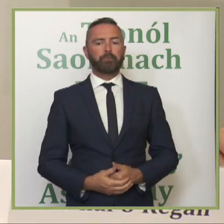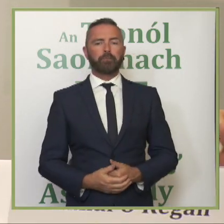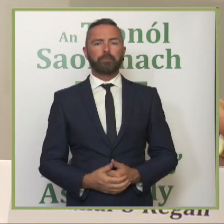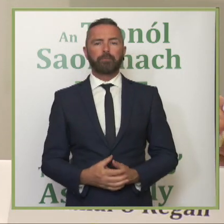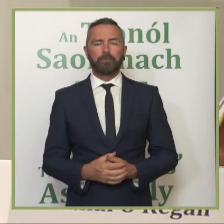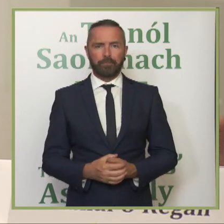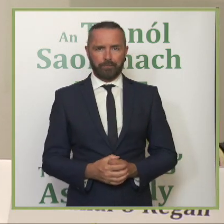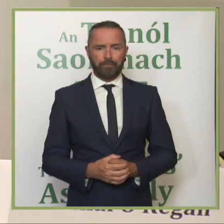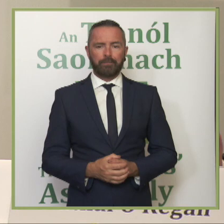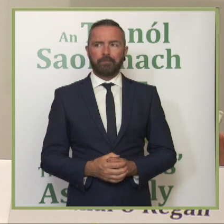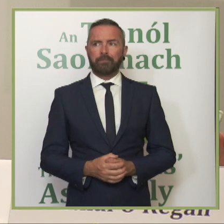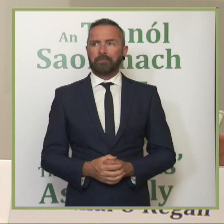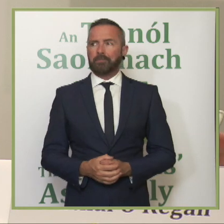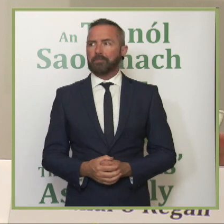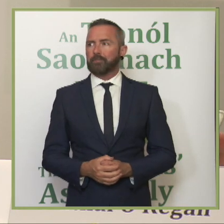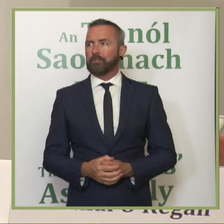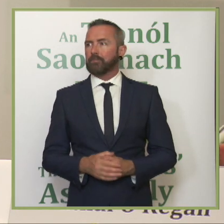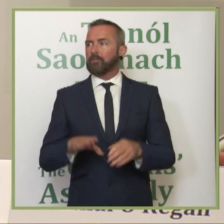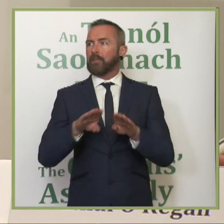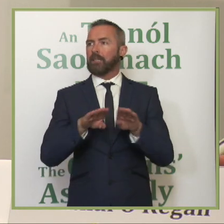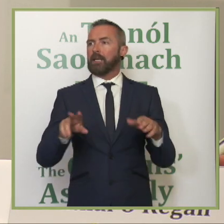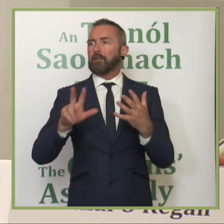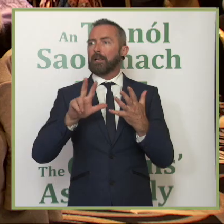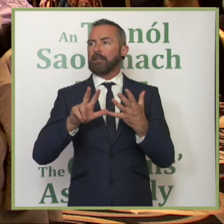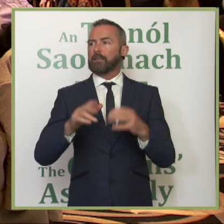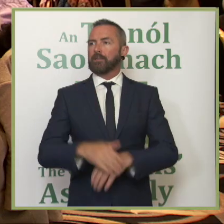made. Table 8.